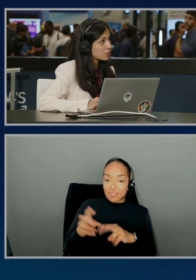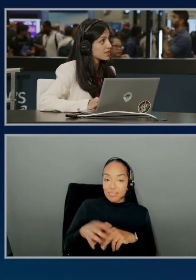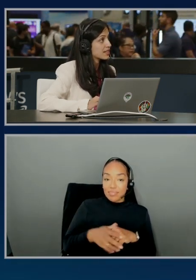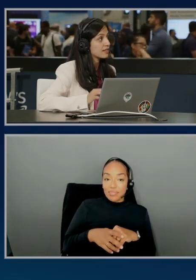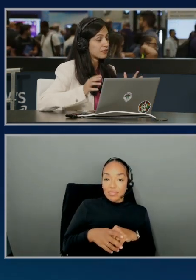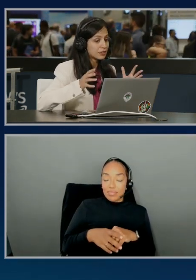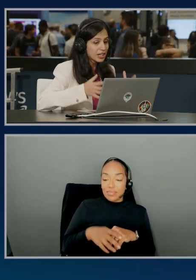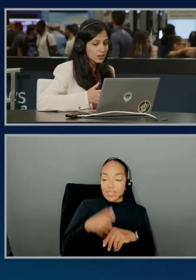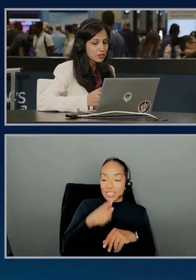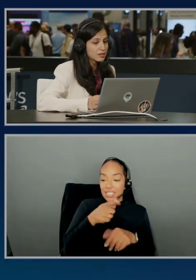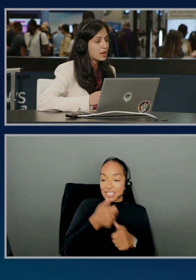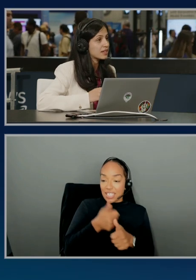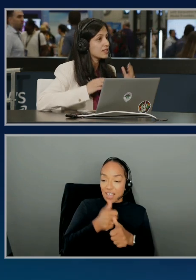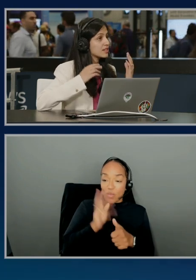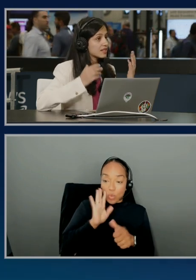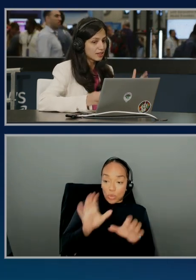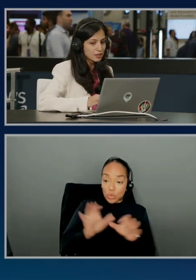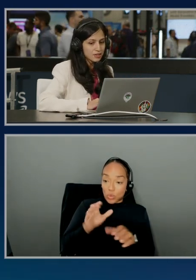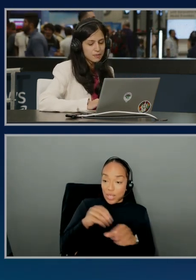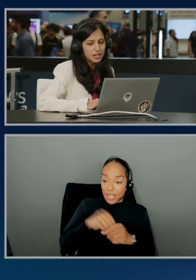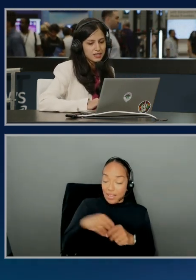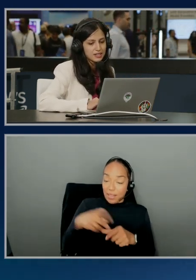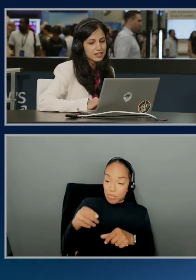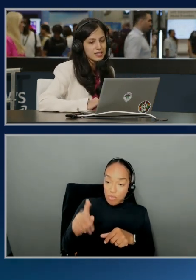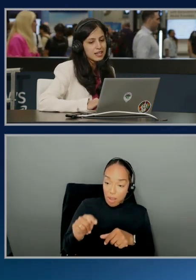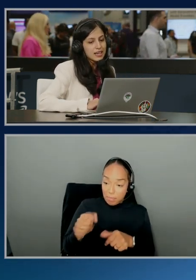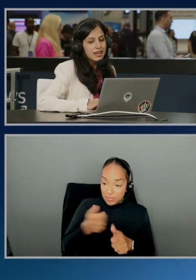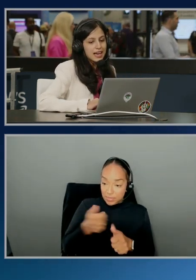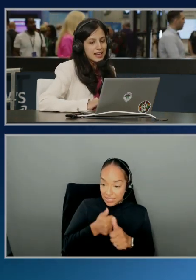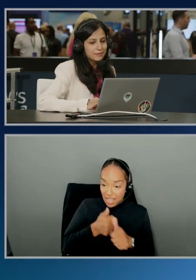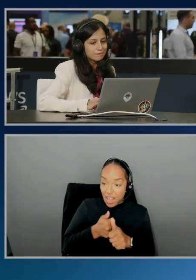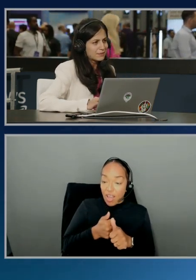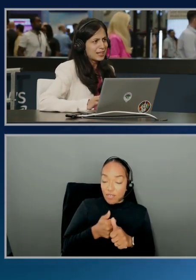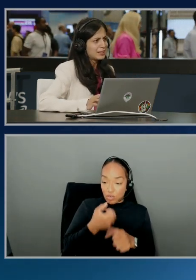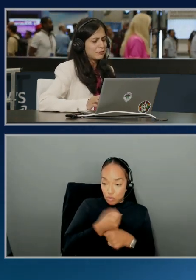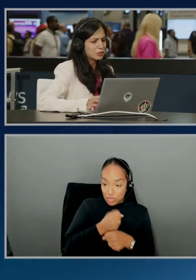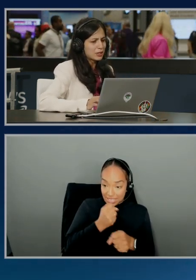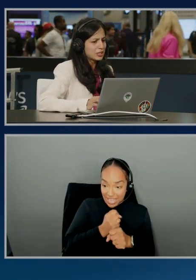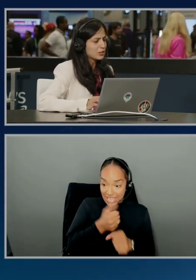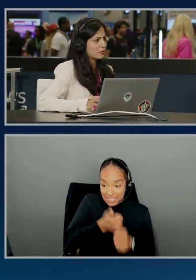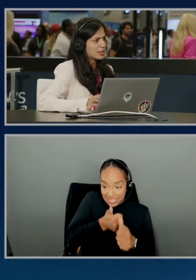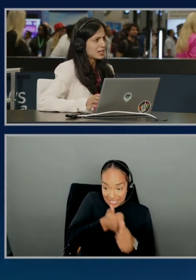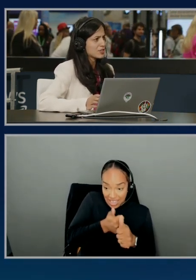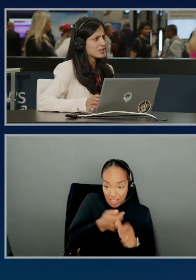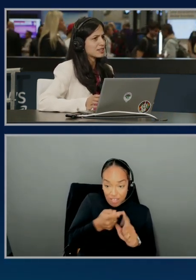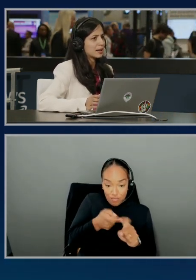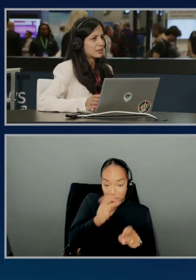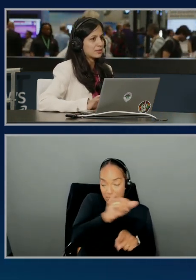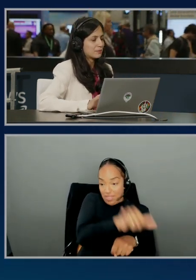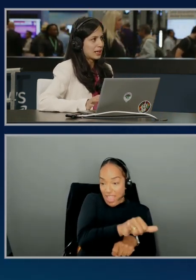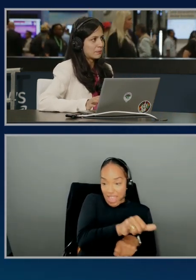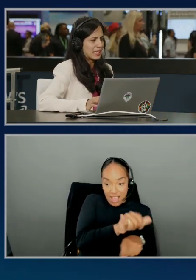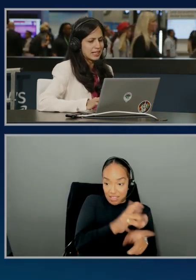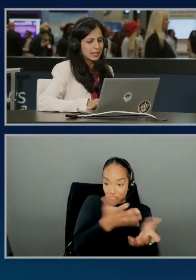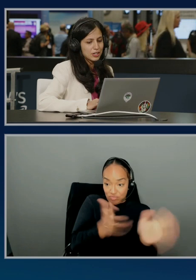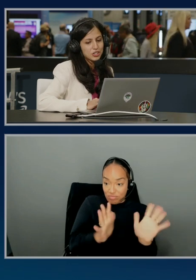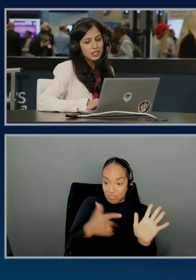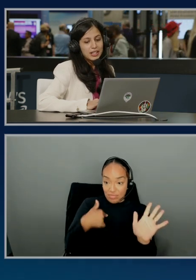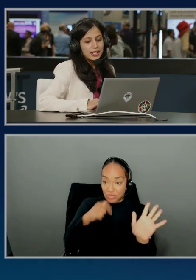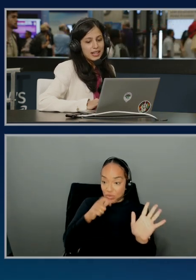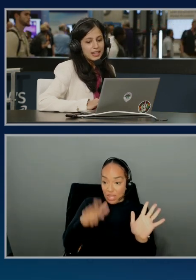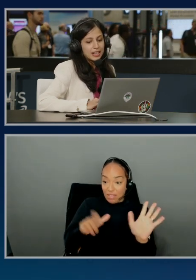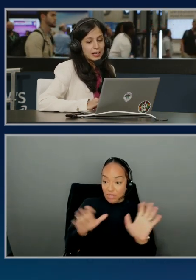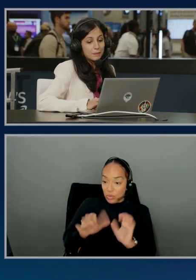the prompt itself, create those dependencies, run those dependencies. And I didn't have to do any of it. I just described it in like plain